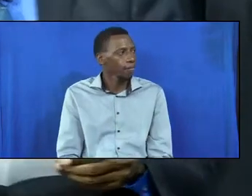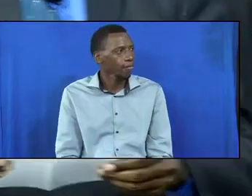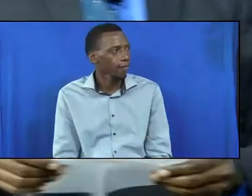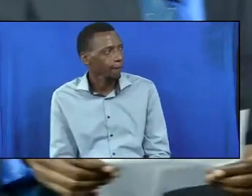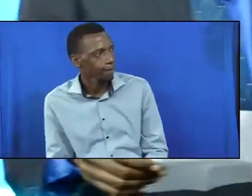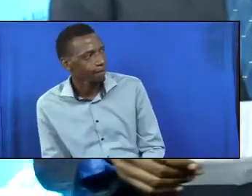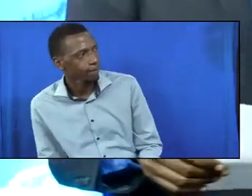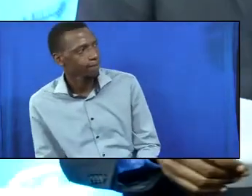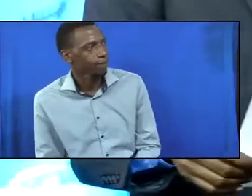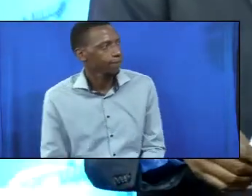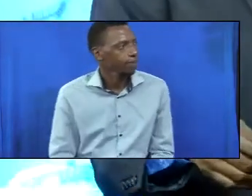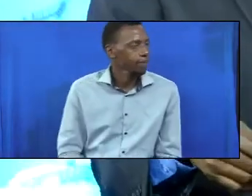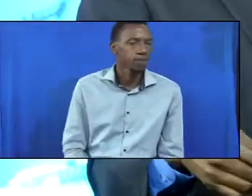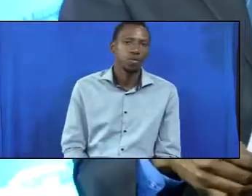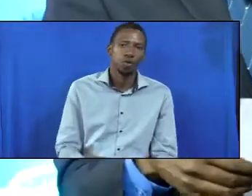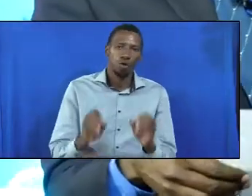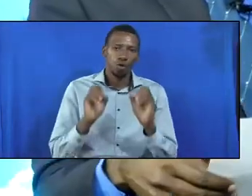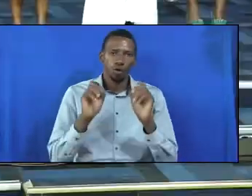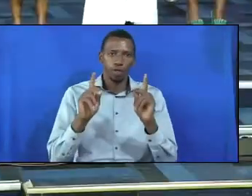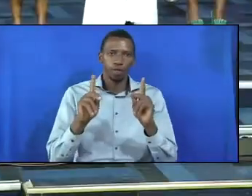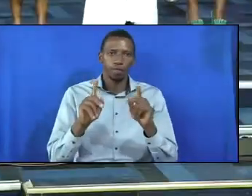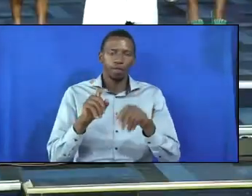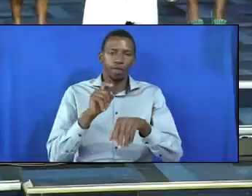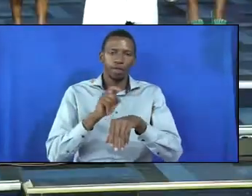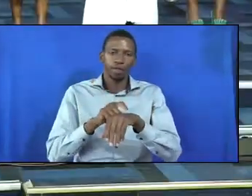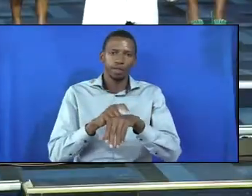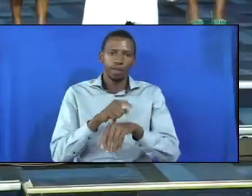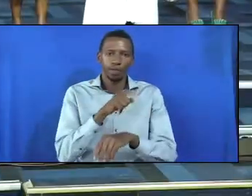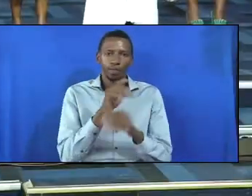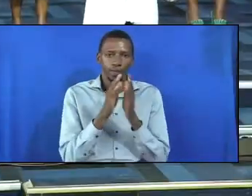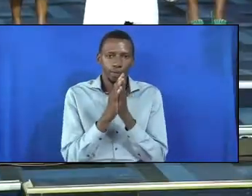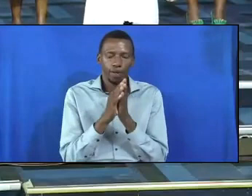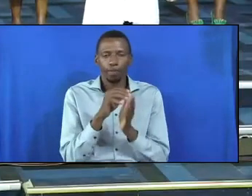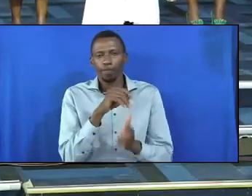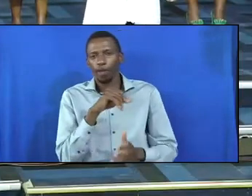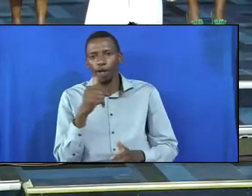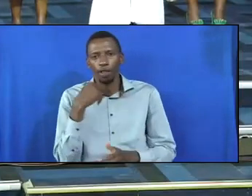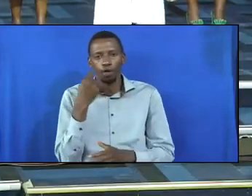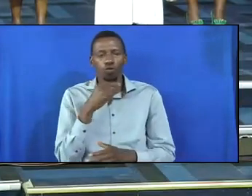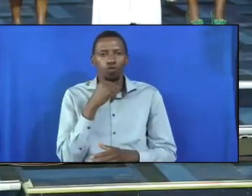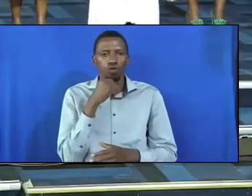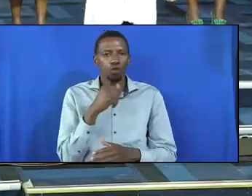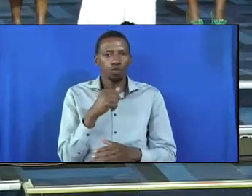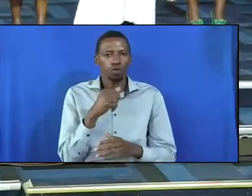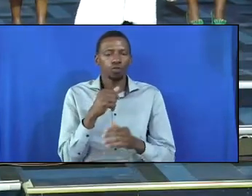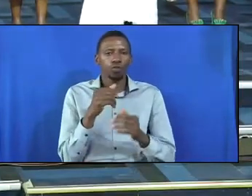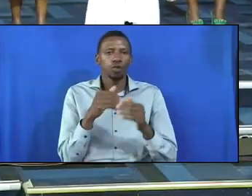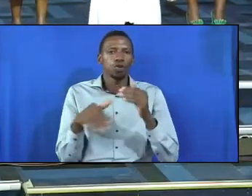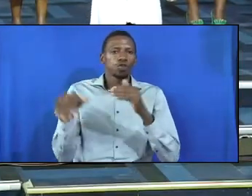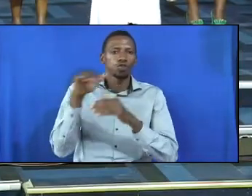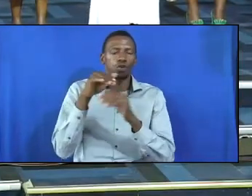Okay, as she prays, the others who were not among the top 10, but did also very well,